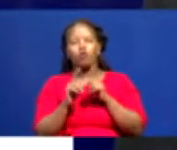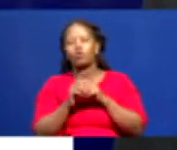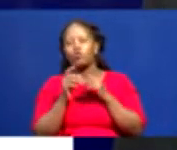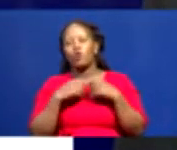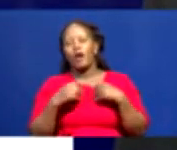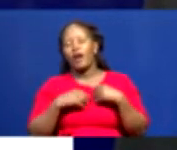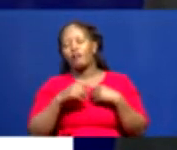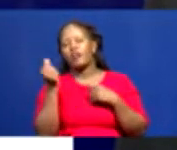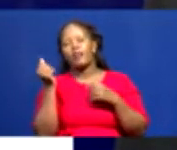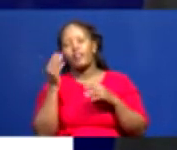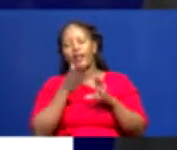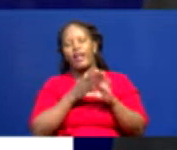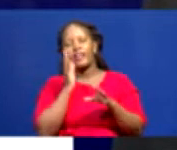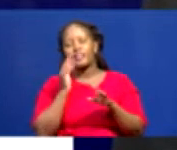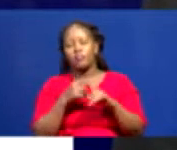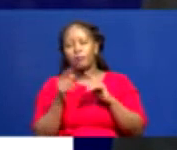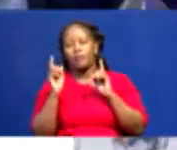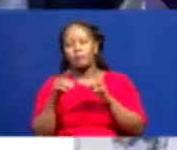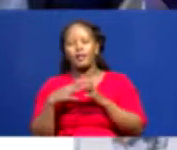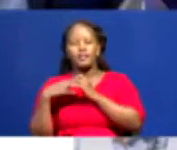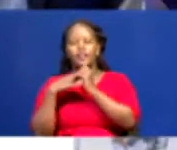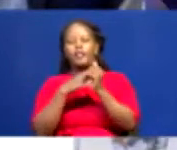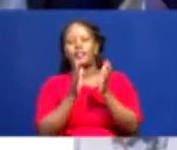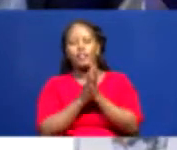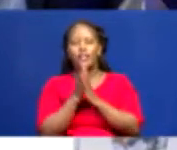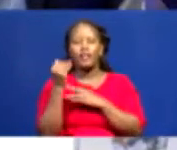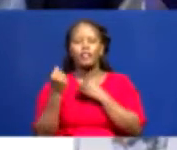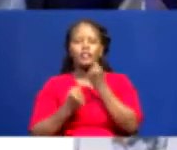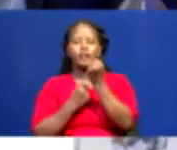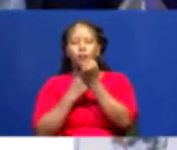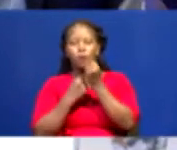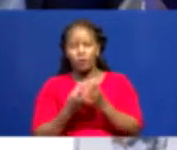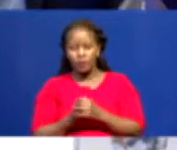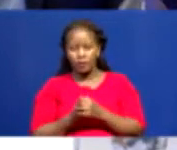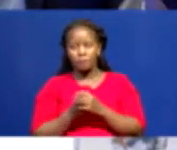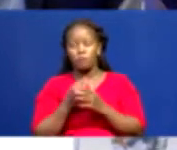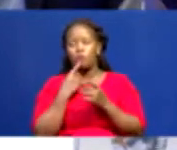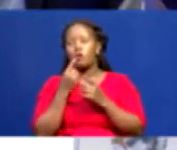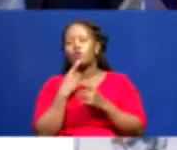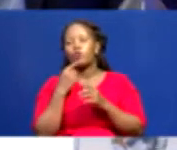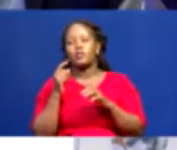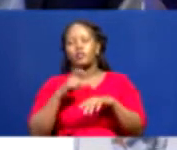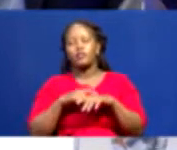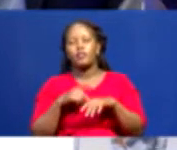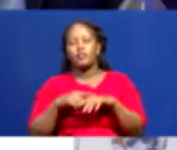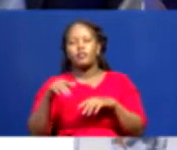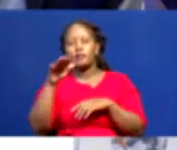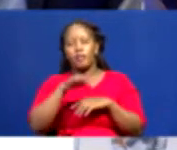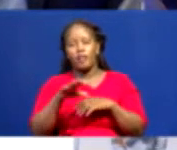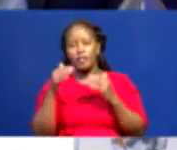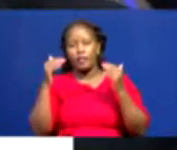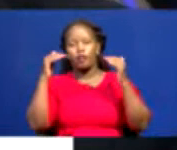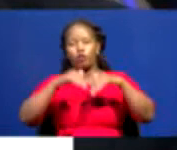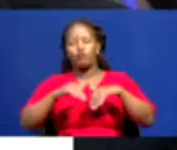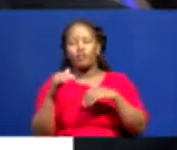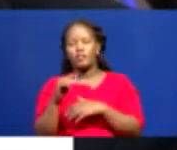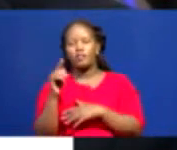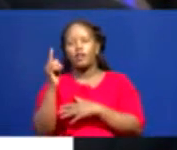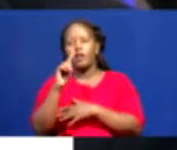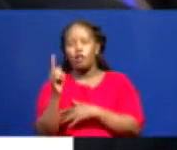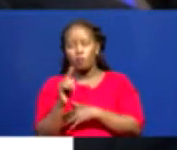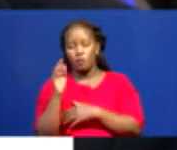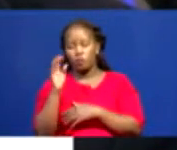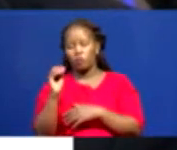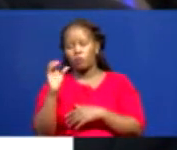but the next generation needs a guidance and support. Addressing distributors at the ongoing Marketers and Distributors Conference here in Nairobi,